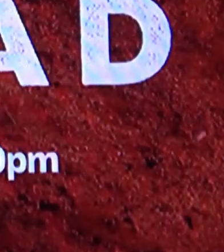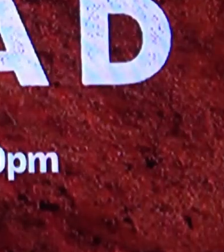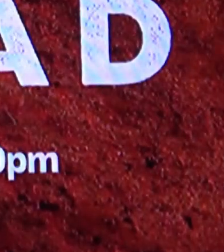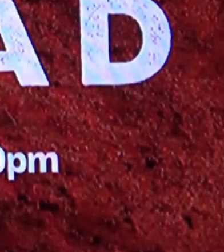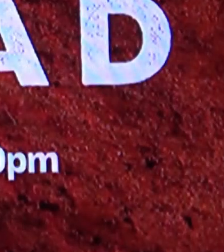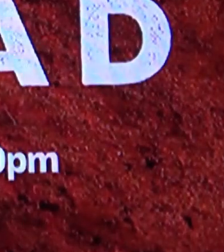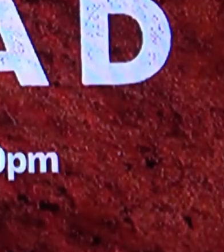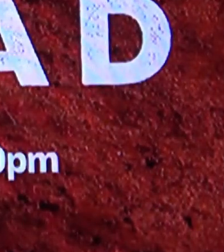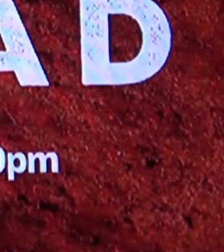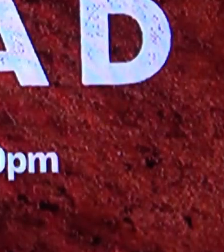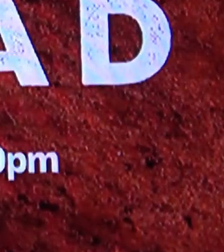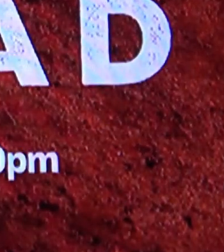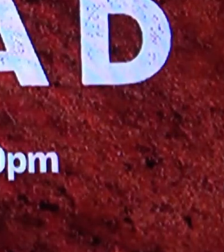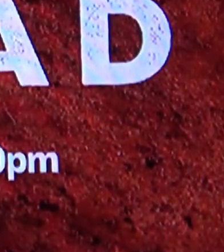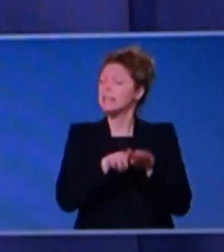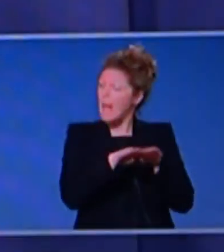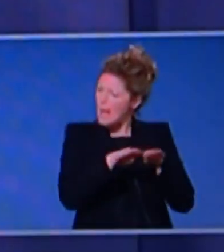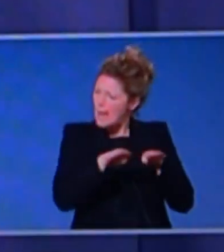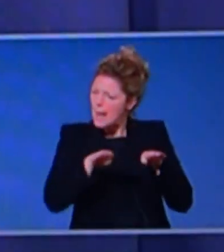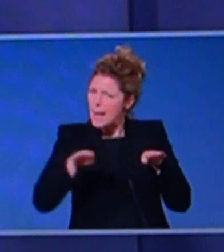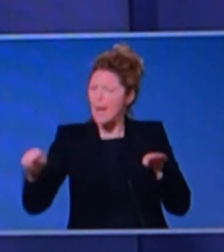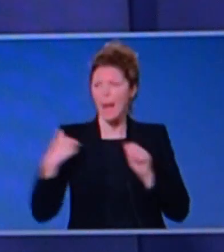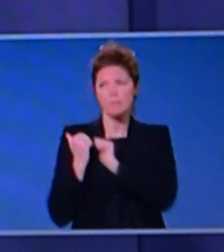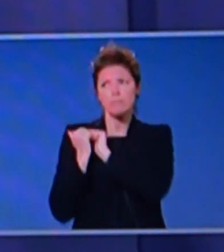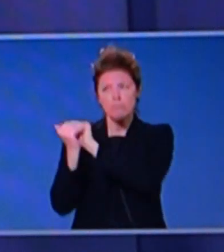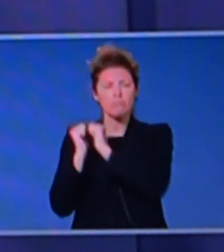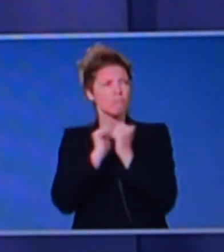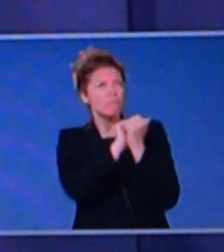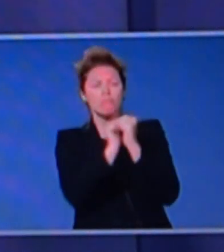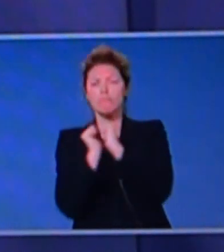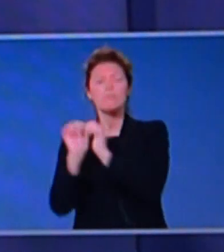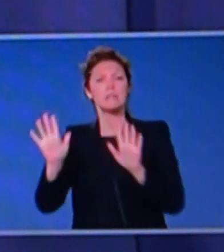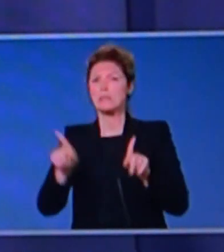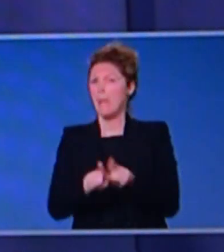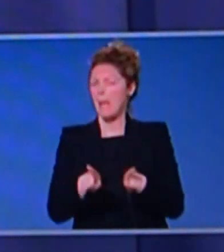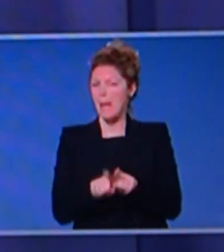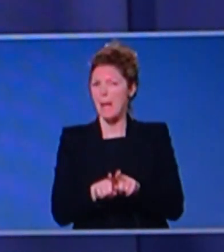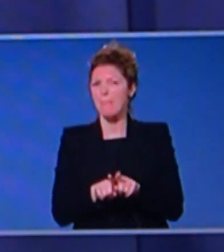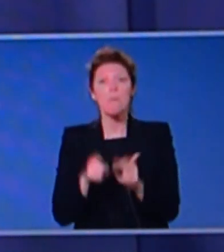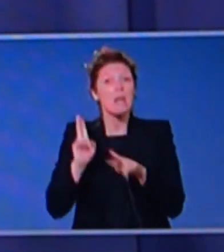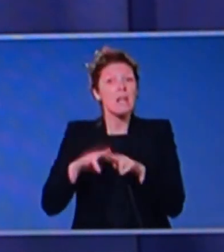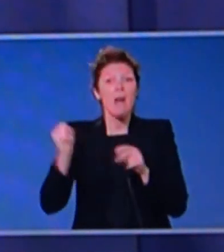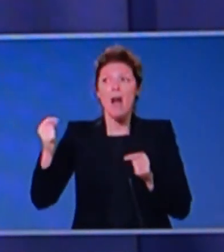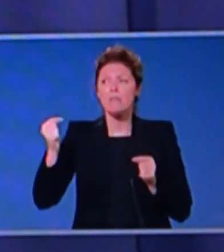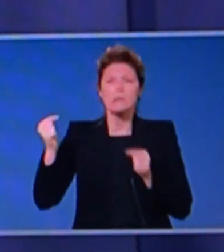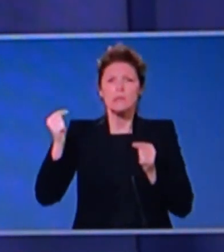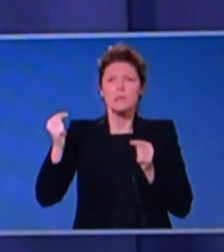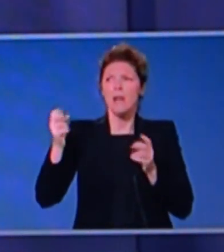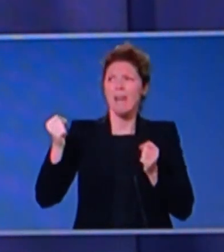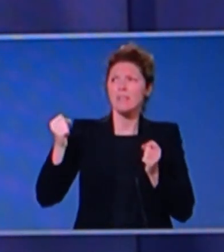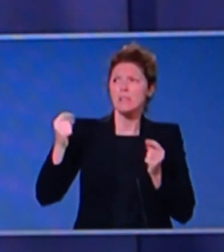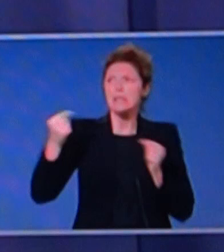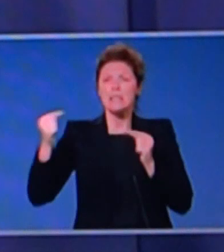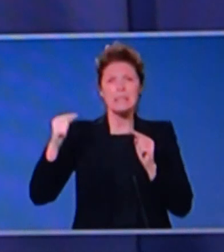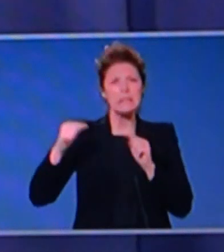8:30, ABC and iView. On all of the measures of where there's been some potential tension and frustration, as there has been on